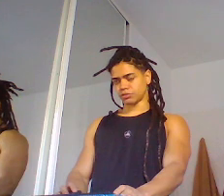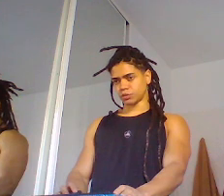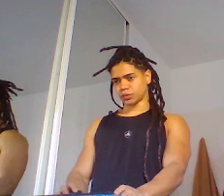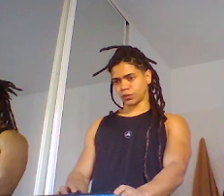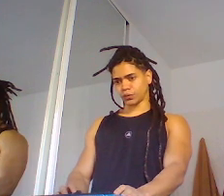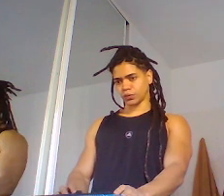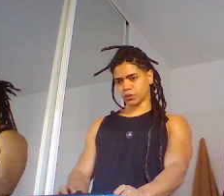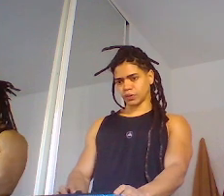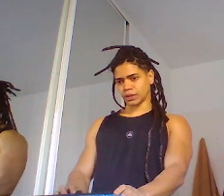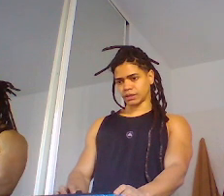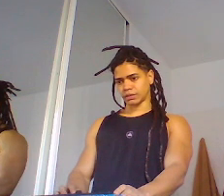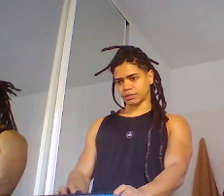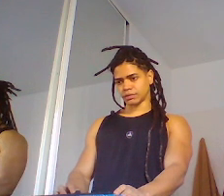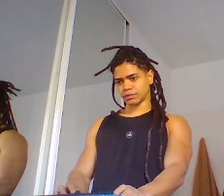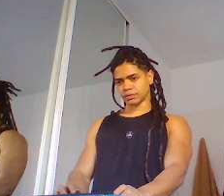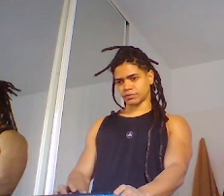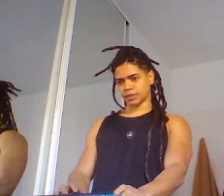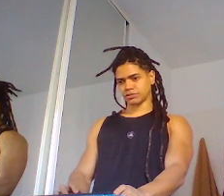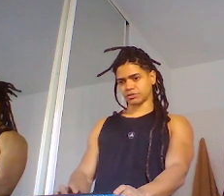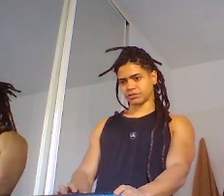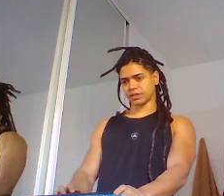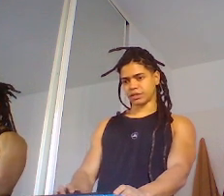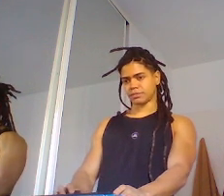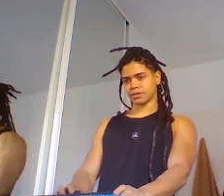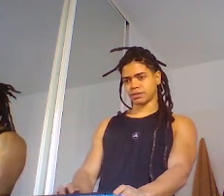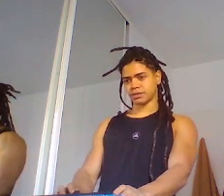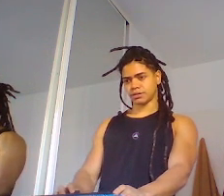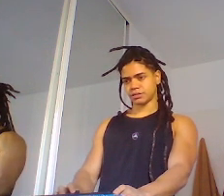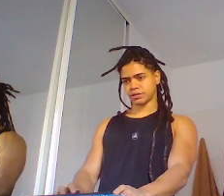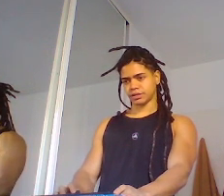But I just want to look at